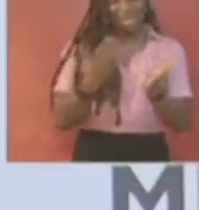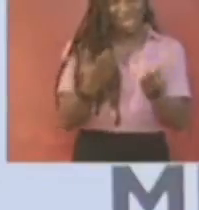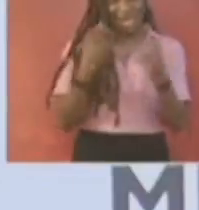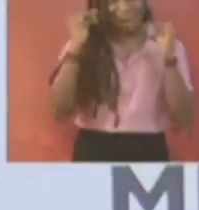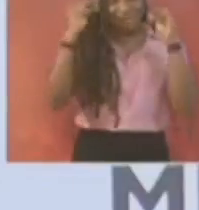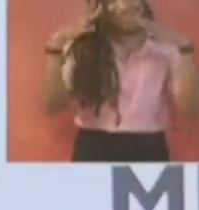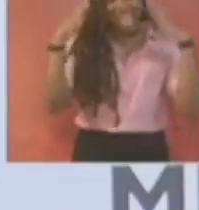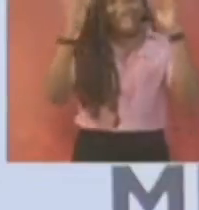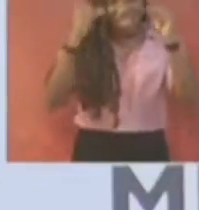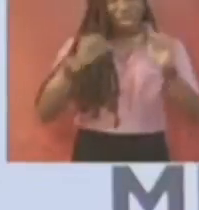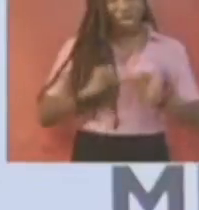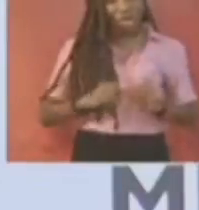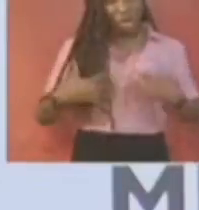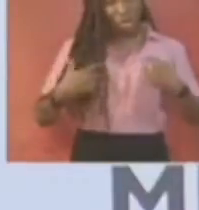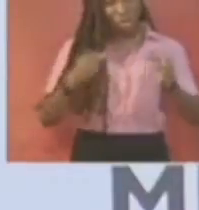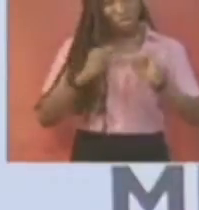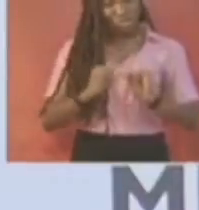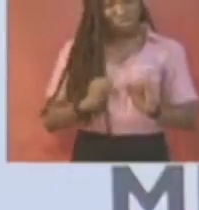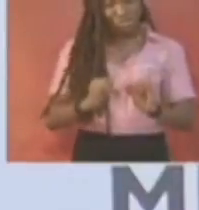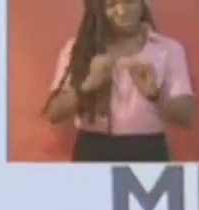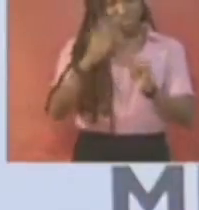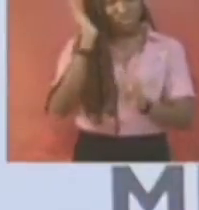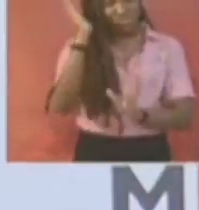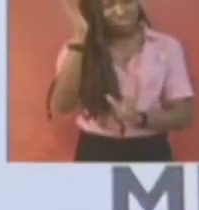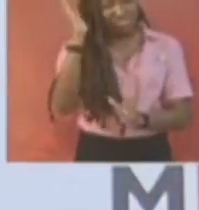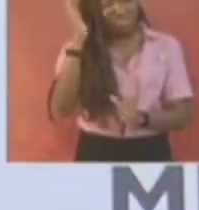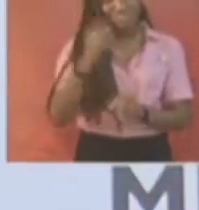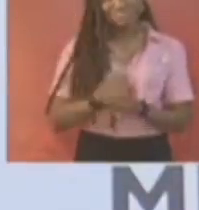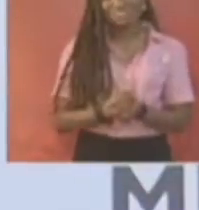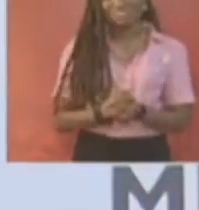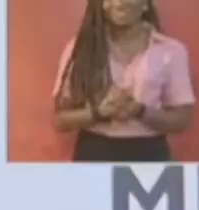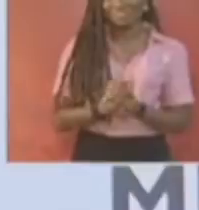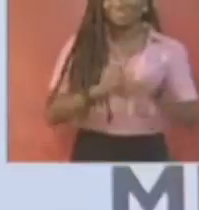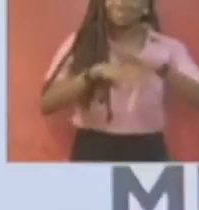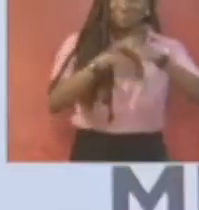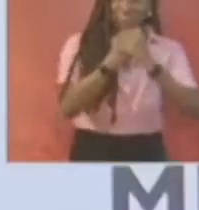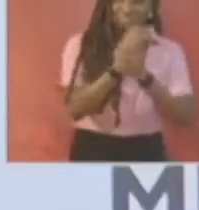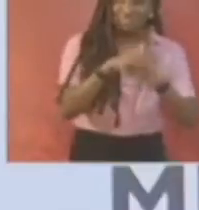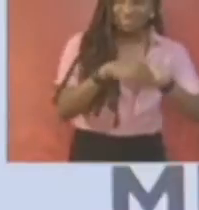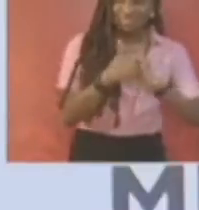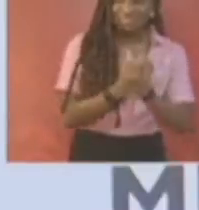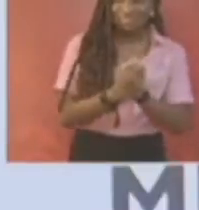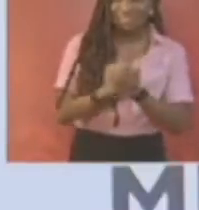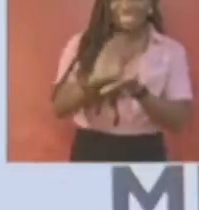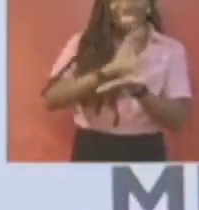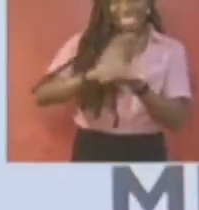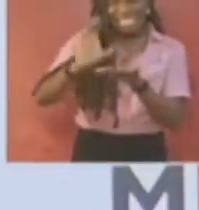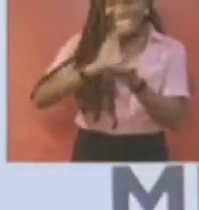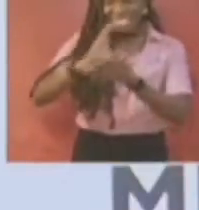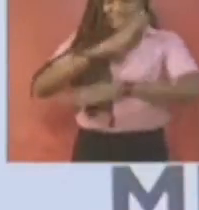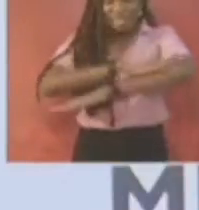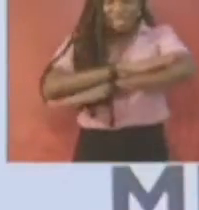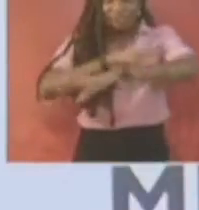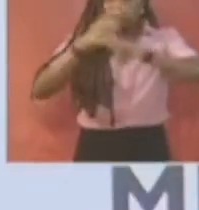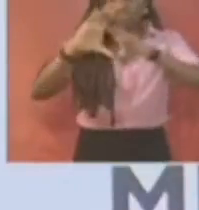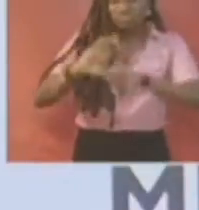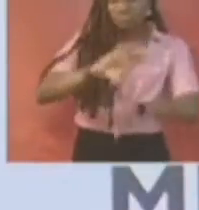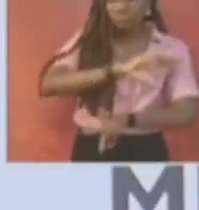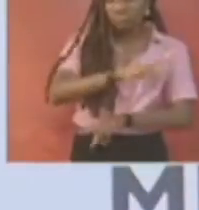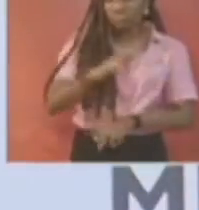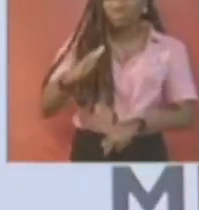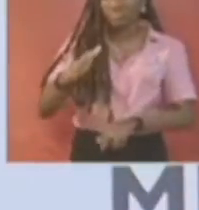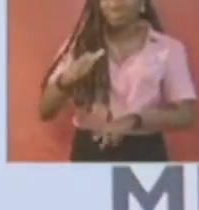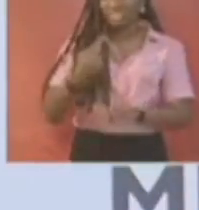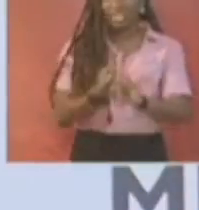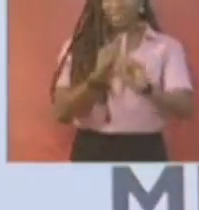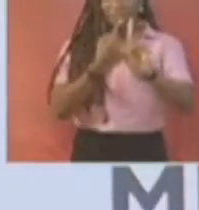we at the Ministry of Health continue to reinforce. Wash or sanitize your hands and clean frequently touched surfaces.